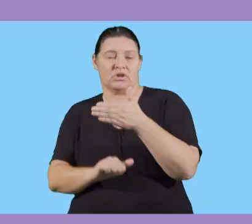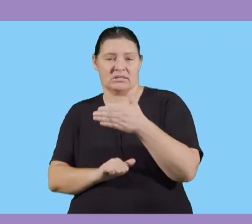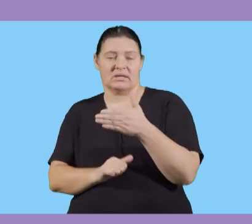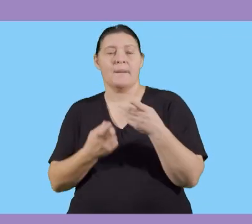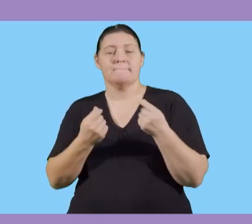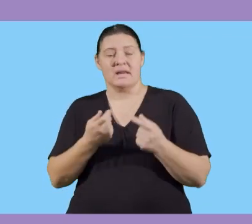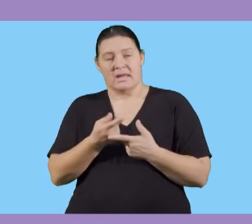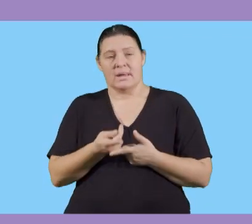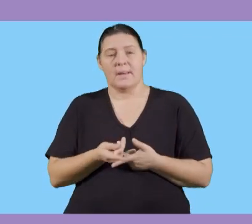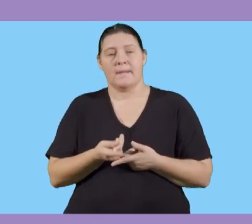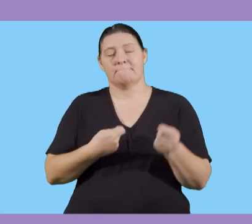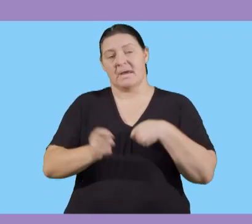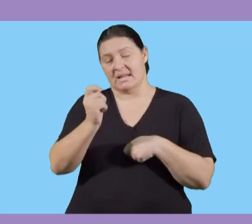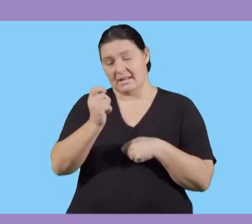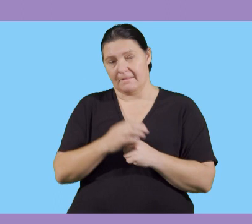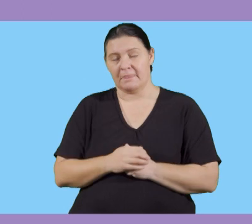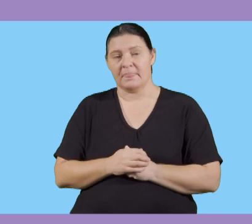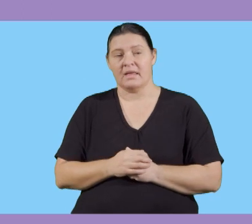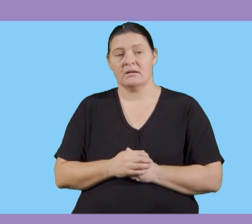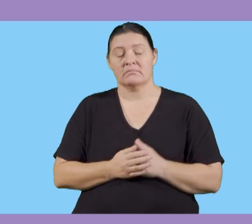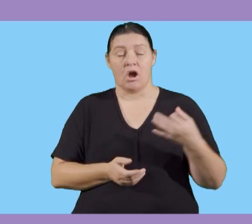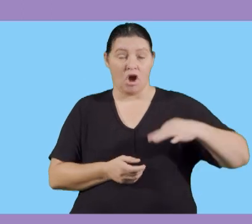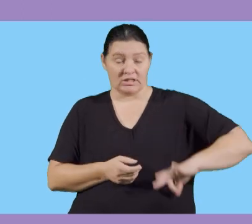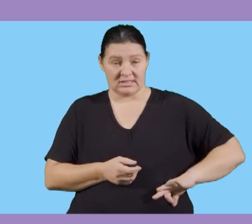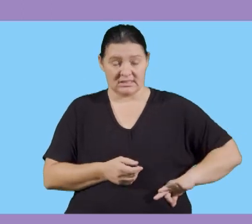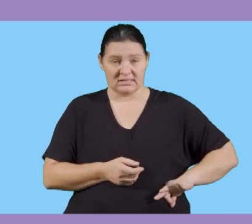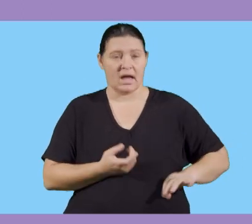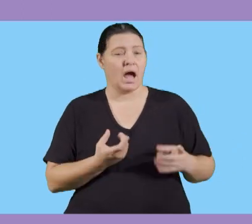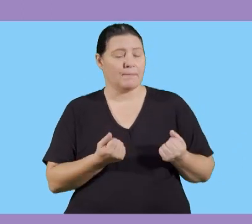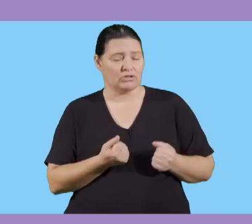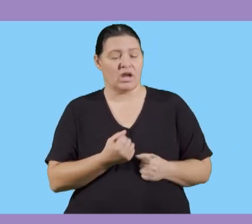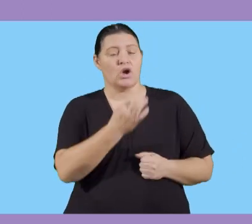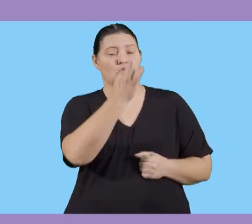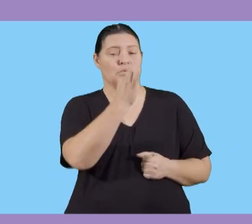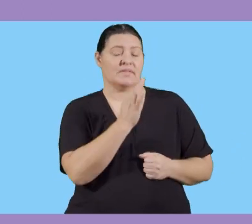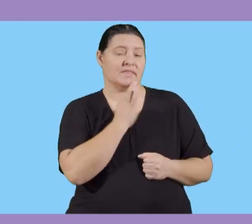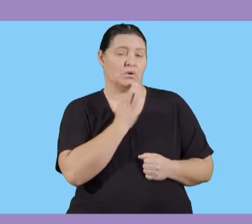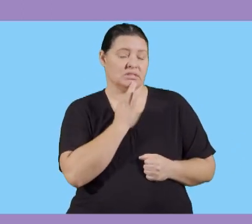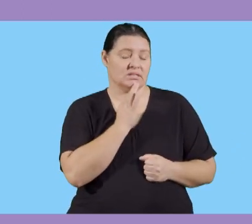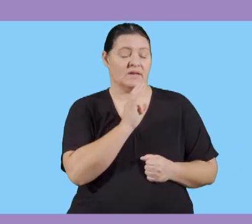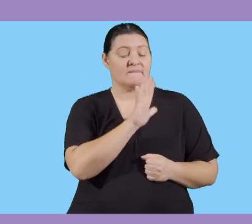the money that she spent. The money earned here was